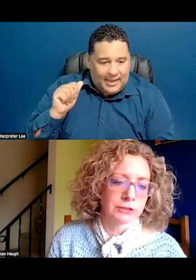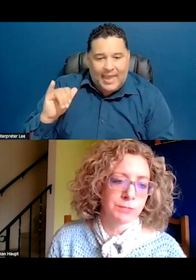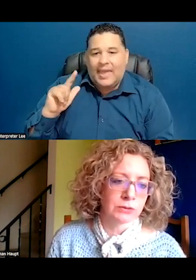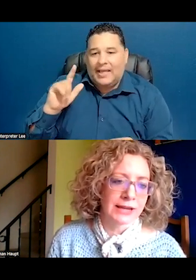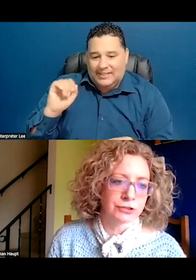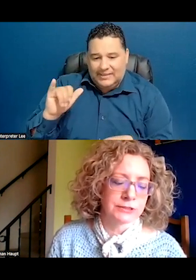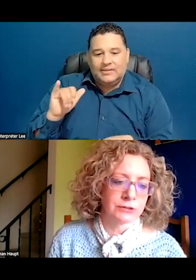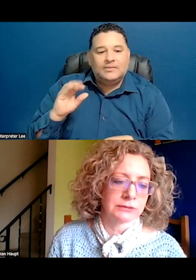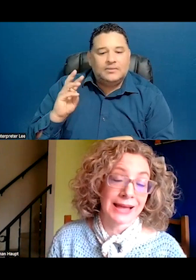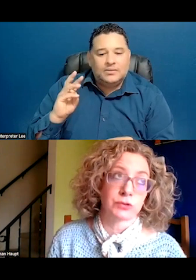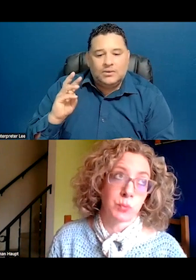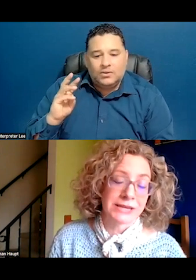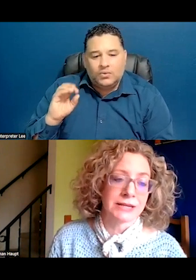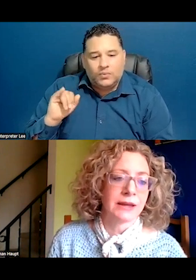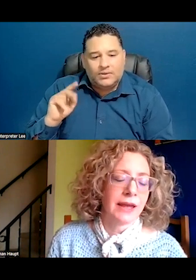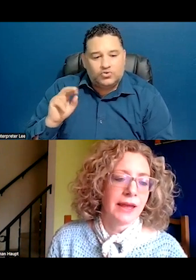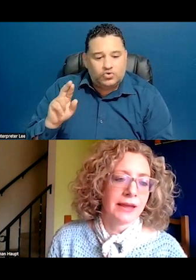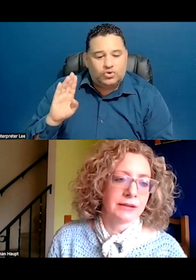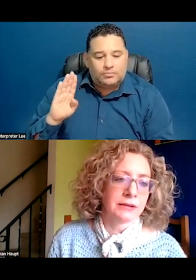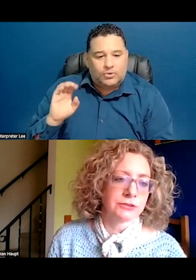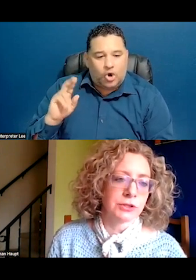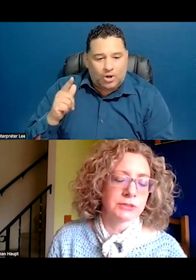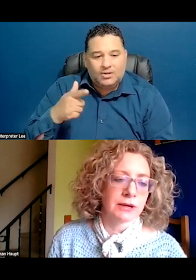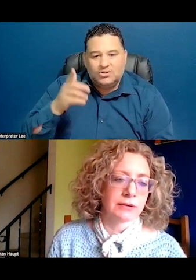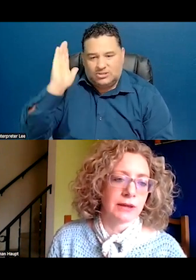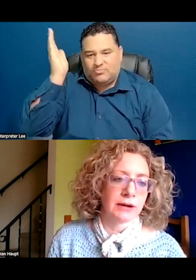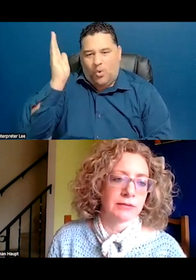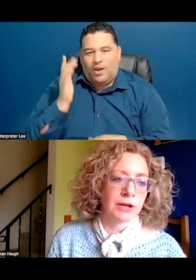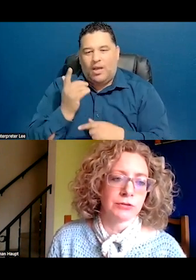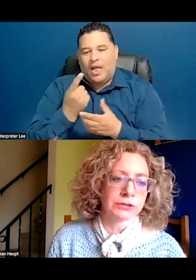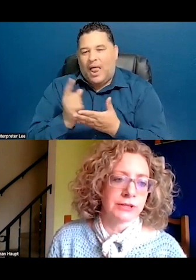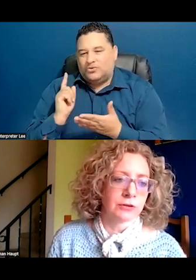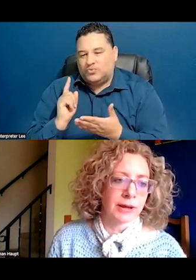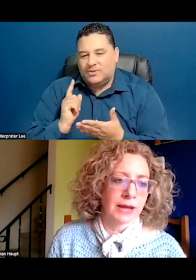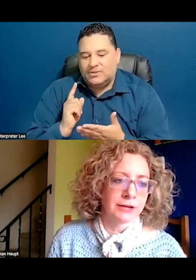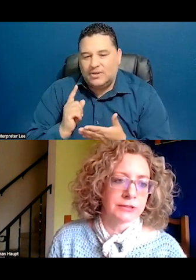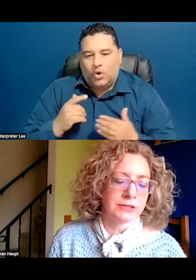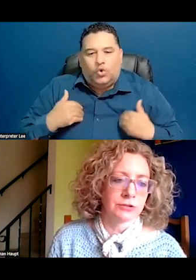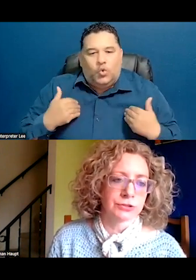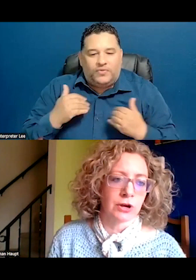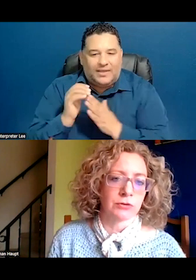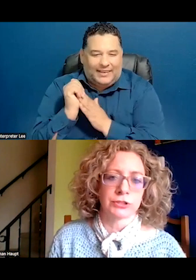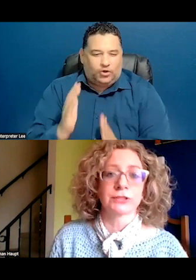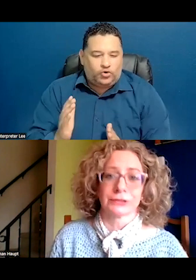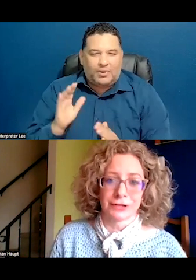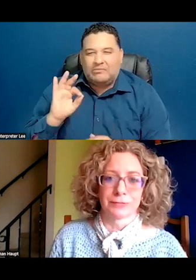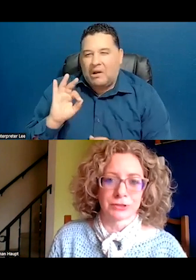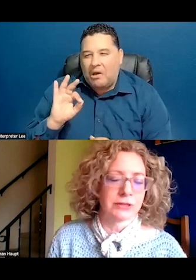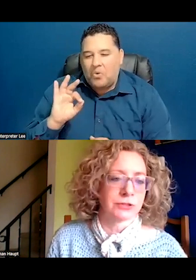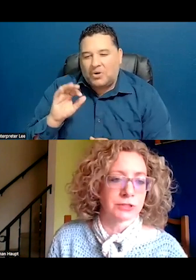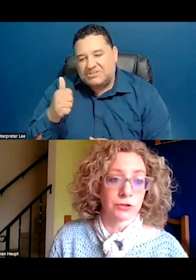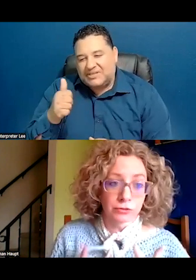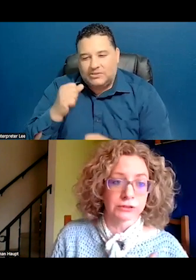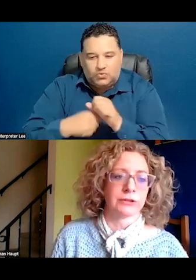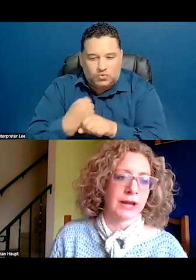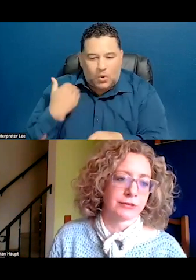who spoke last week. And she was a youth leader about 9 or 10 years ago. She's still a leader, but